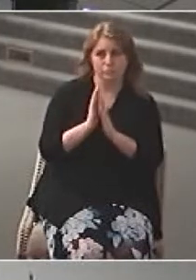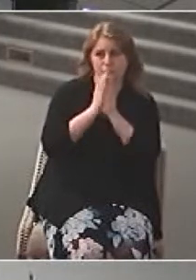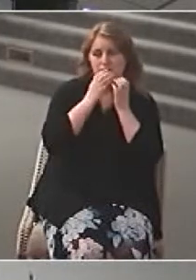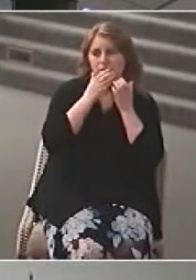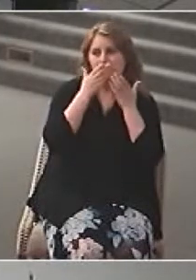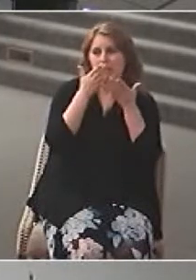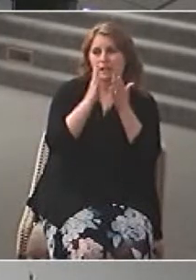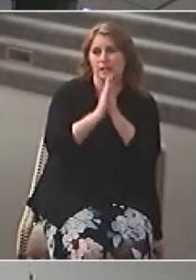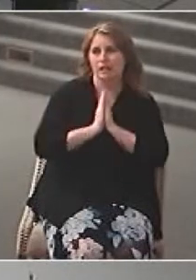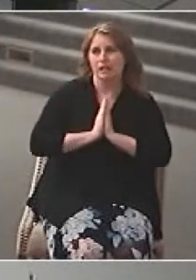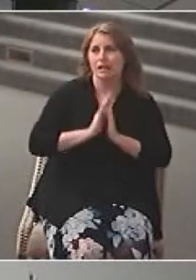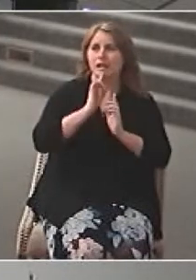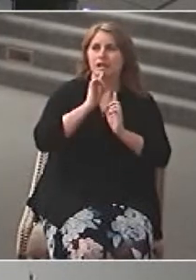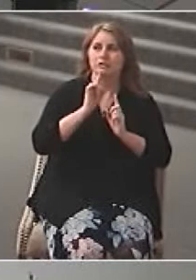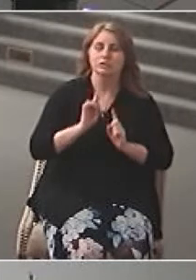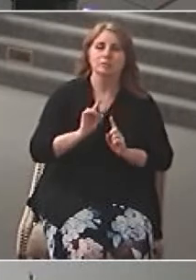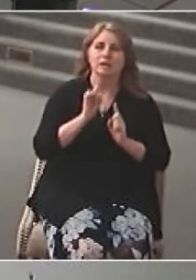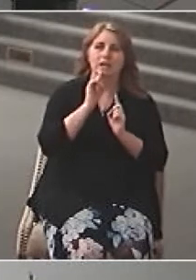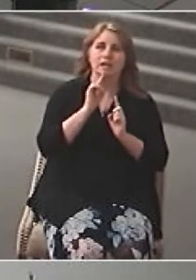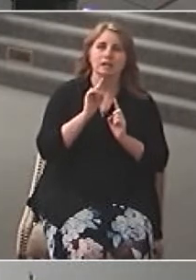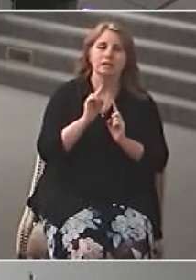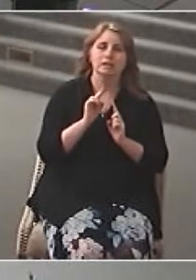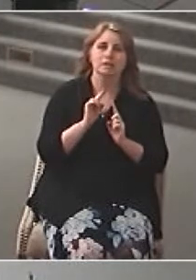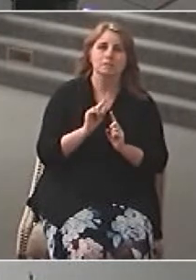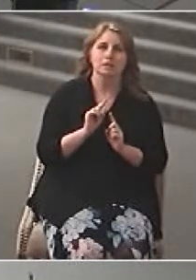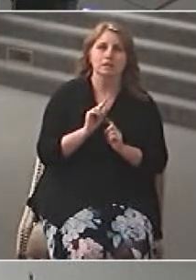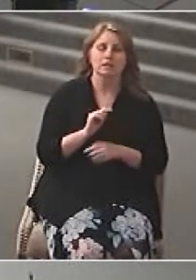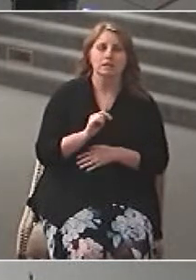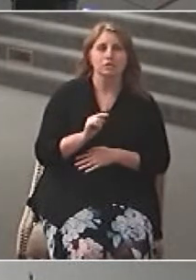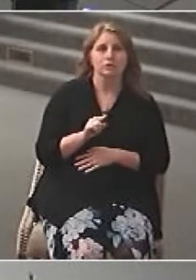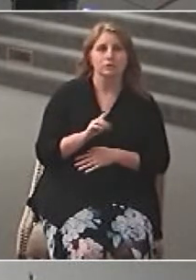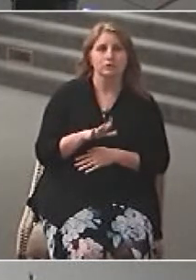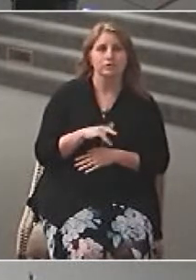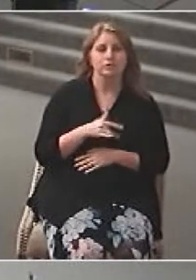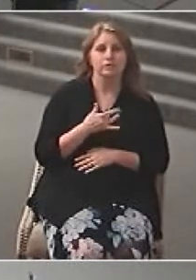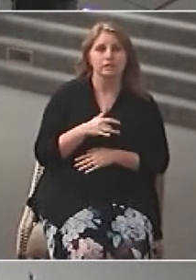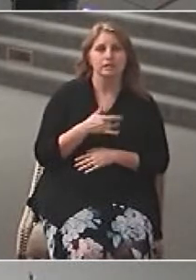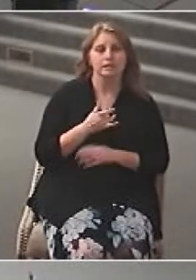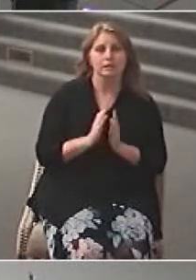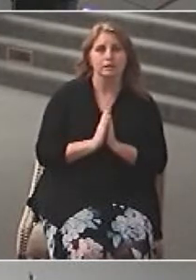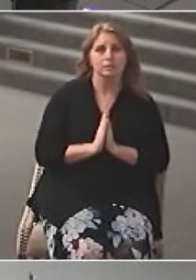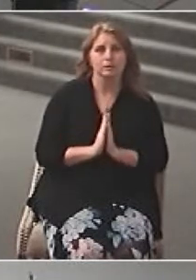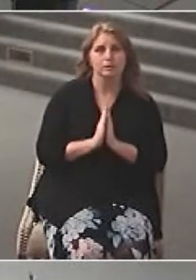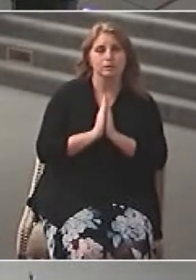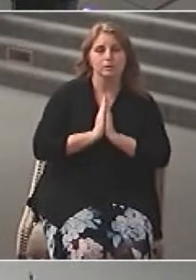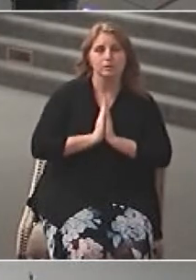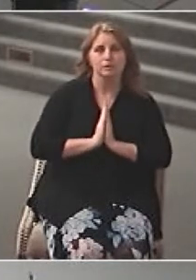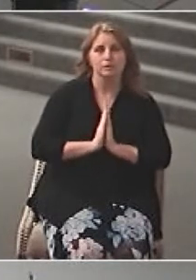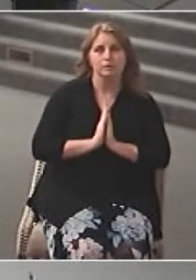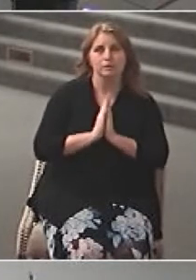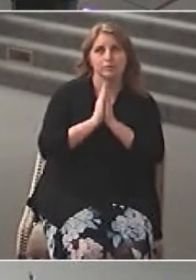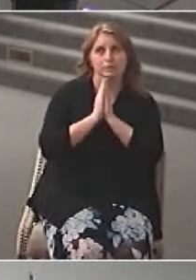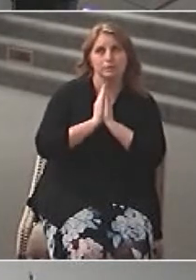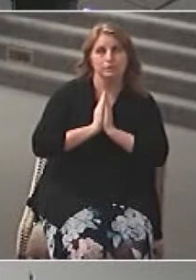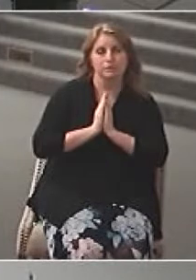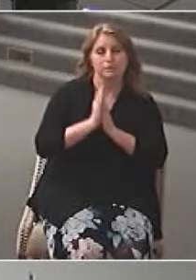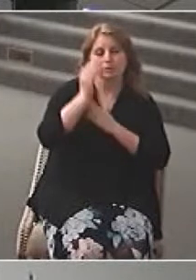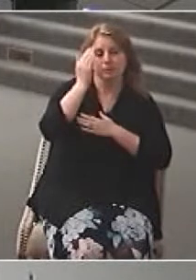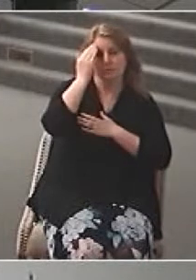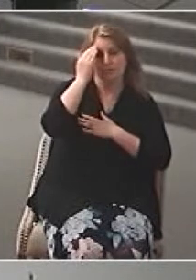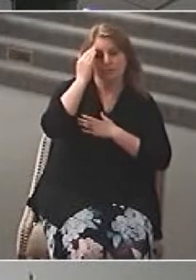Faintest cry, answered by and by. Feel a little prayer will turn